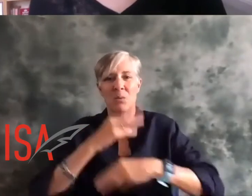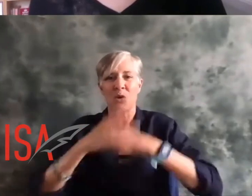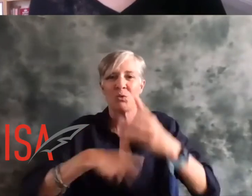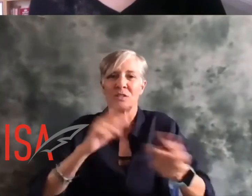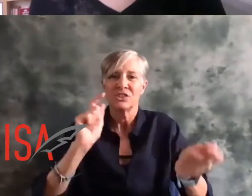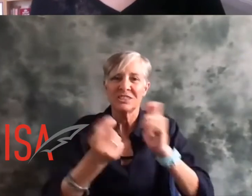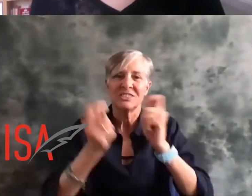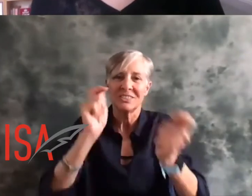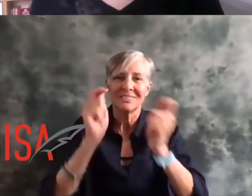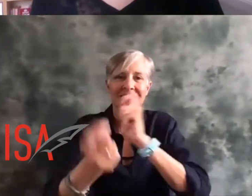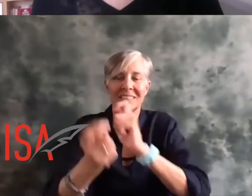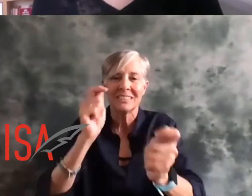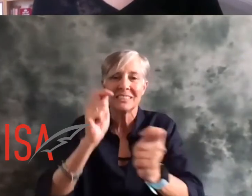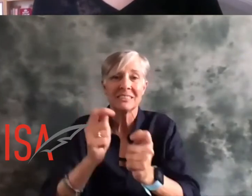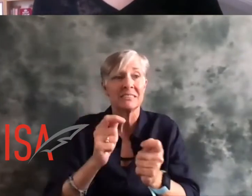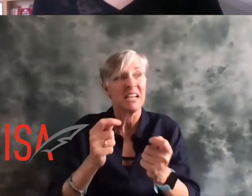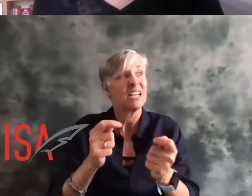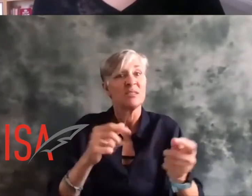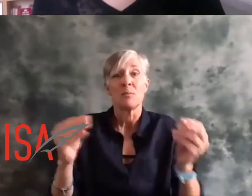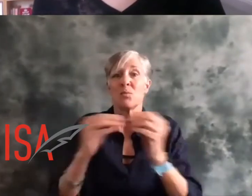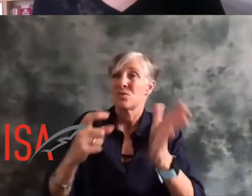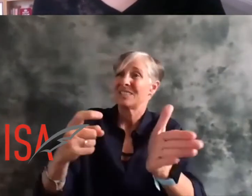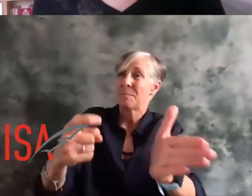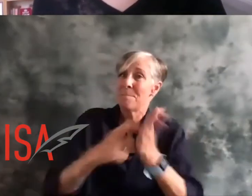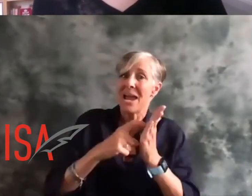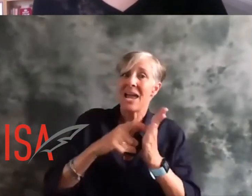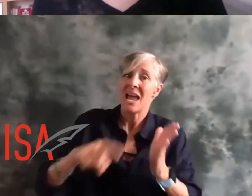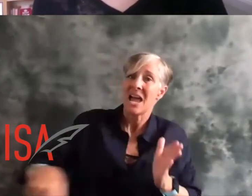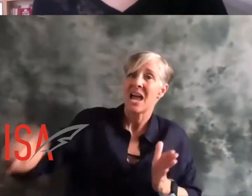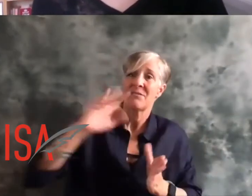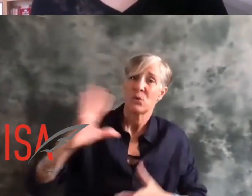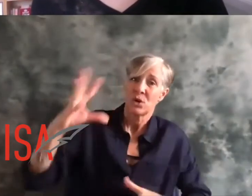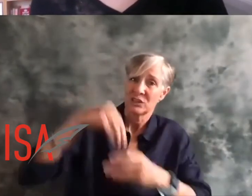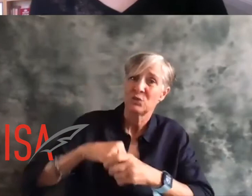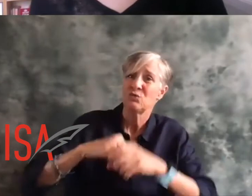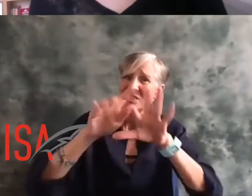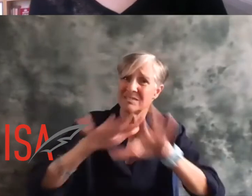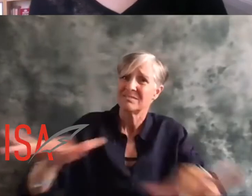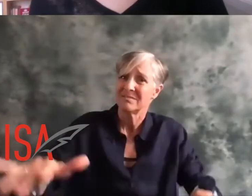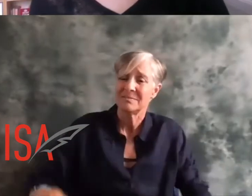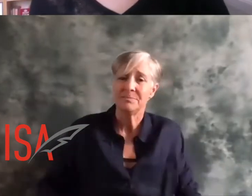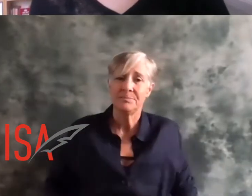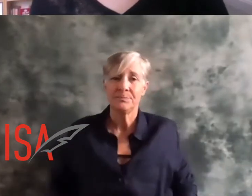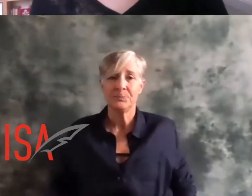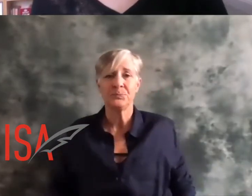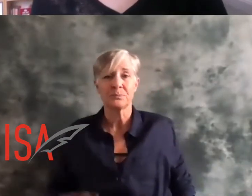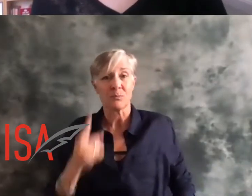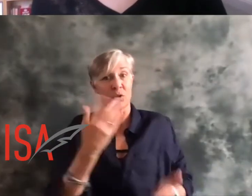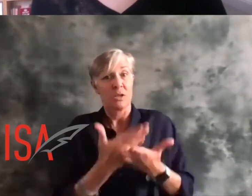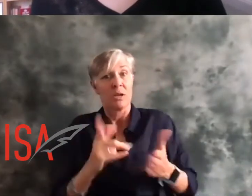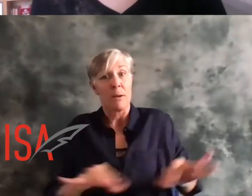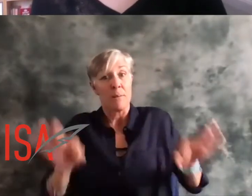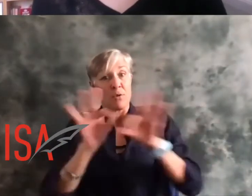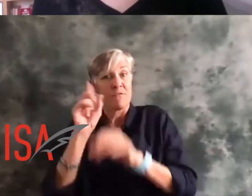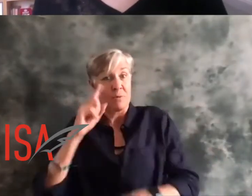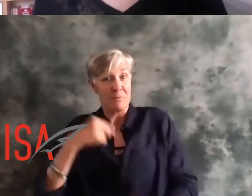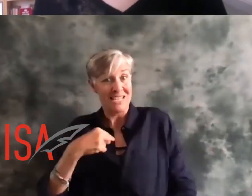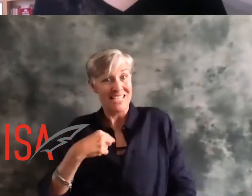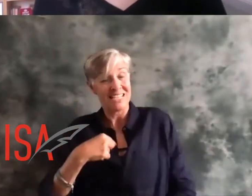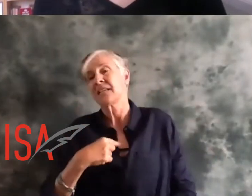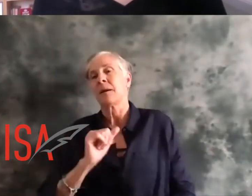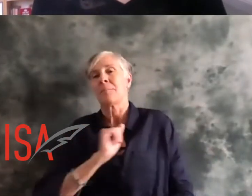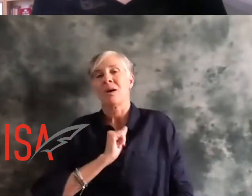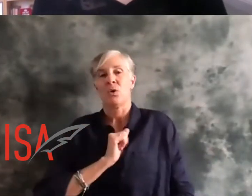and continues to want this inclusion. And I think one thing that's also really important for me, and this is a